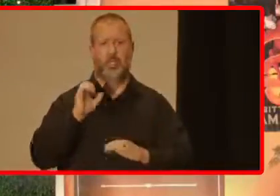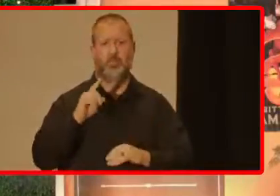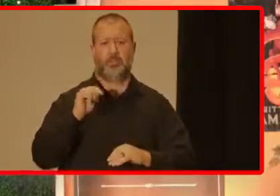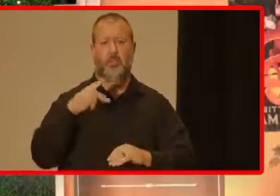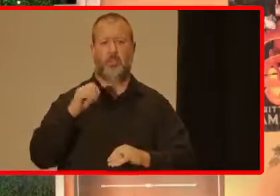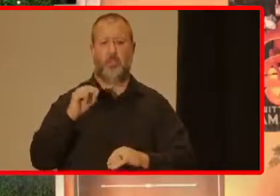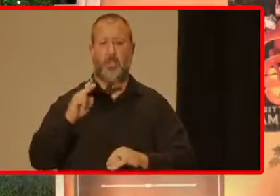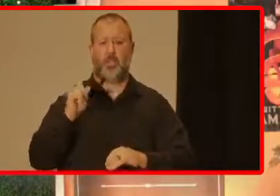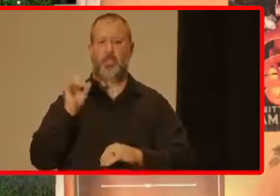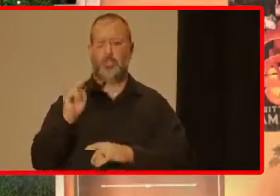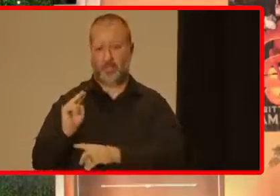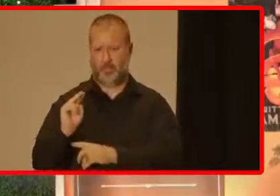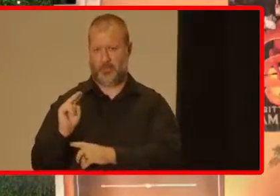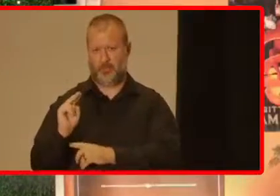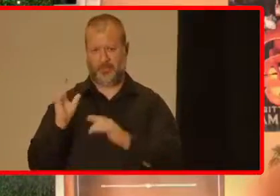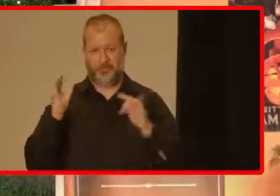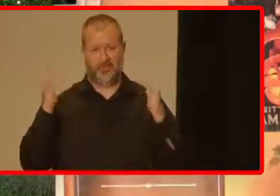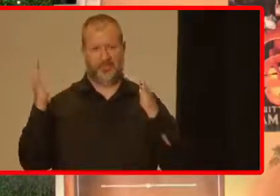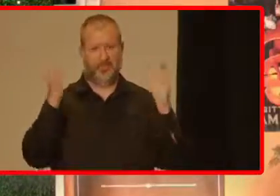Plakin.